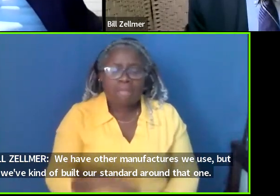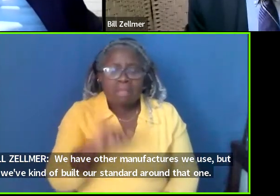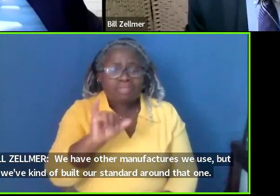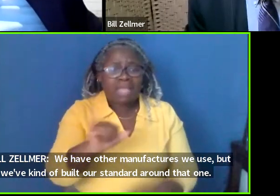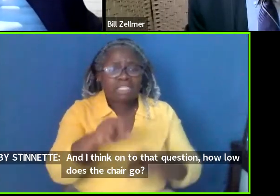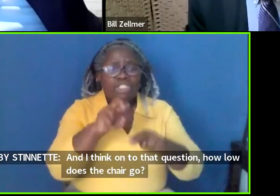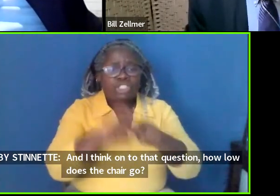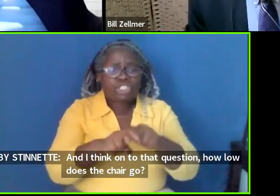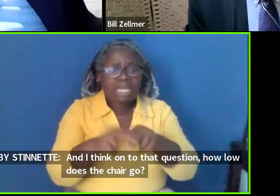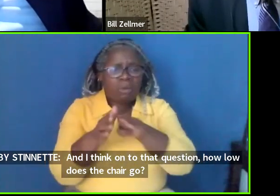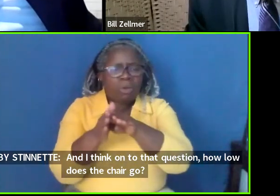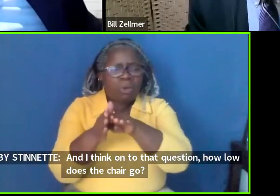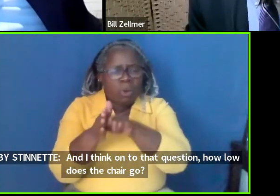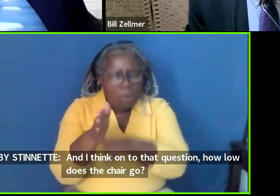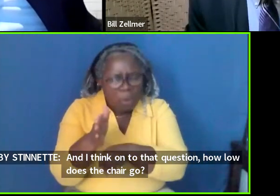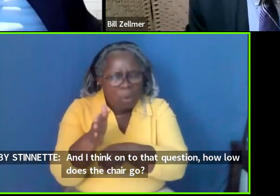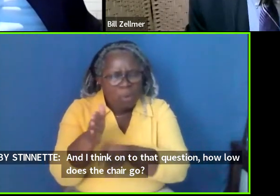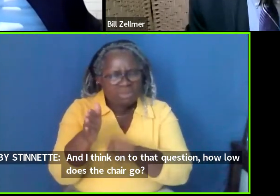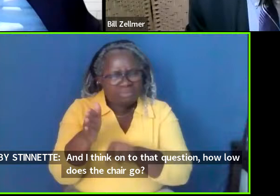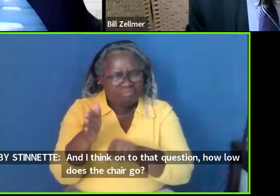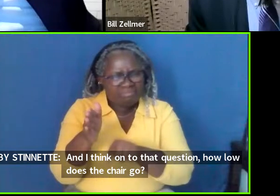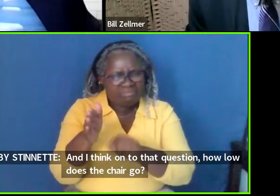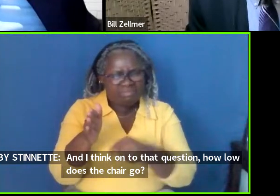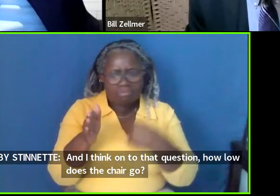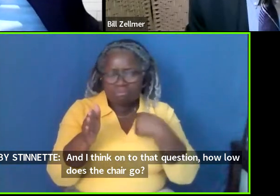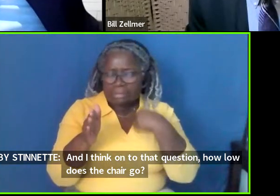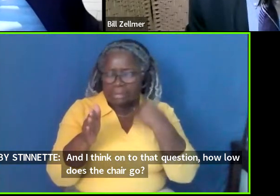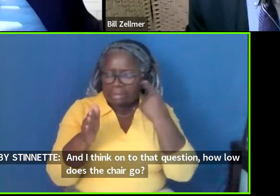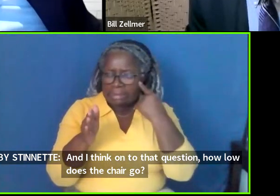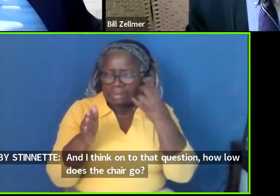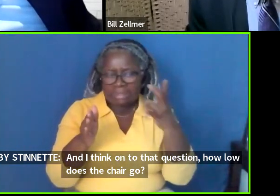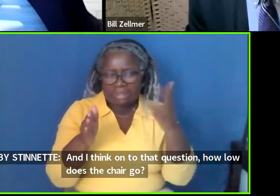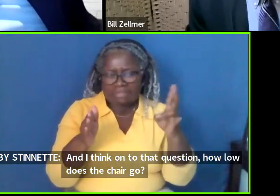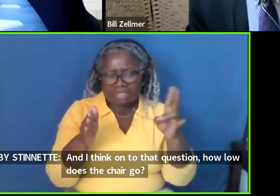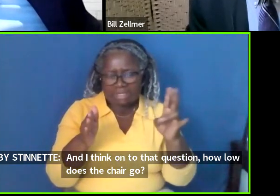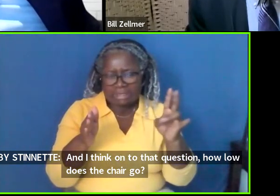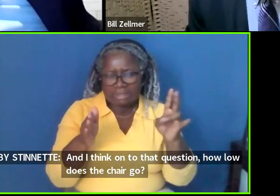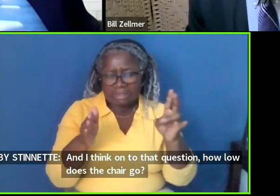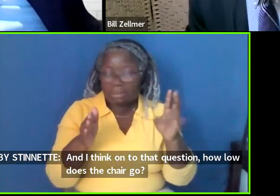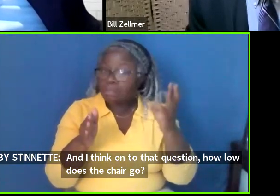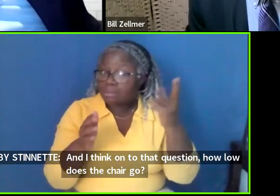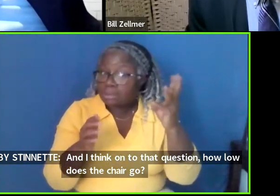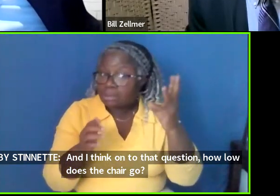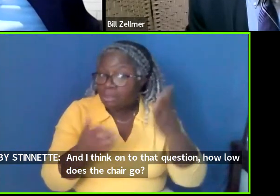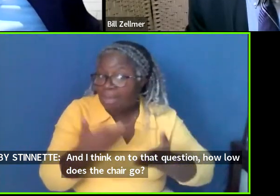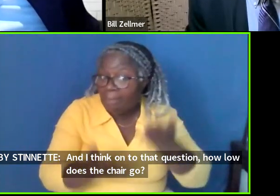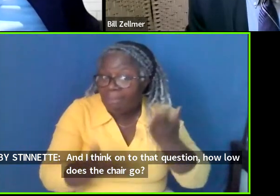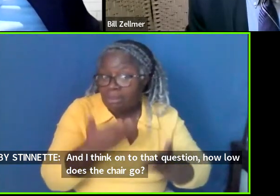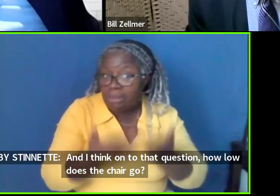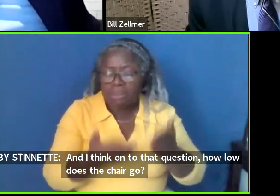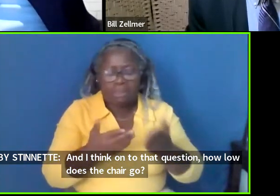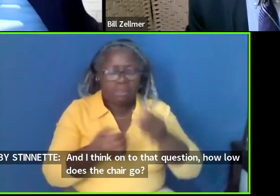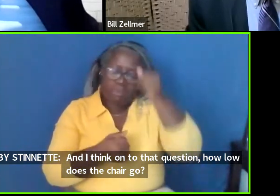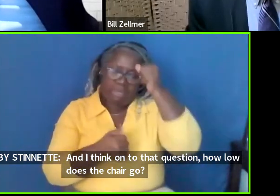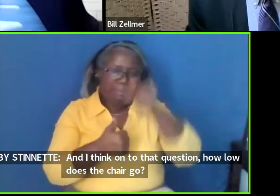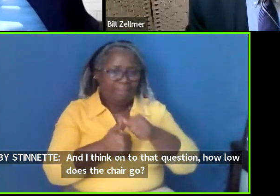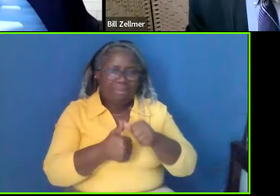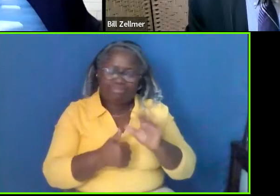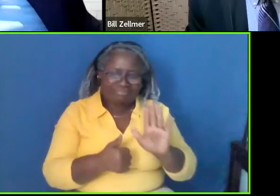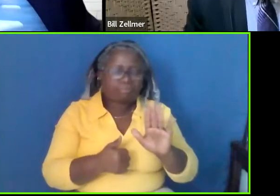17 inches. I believe it goes lower, but I don't remember what the number is. Got